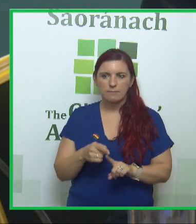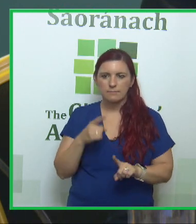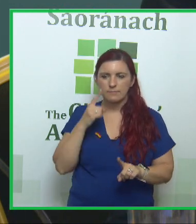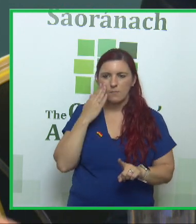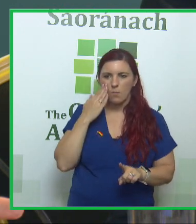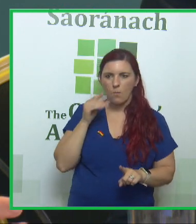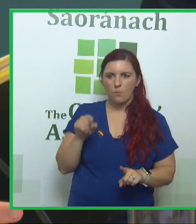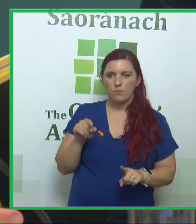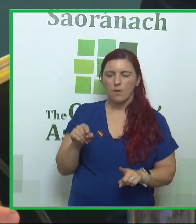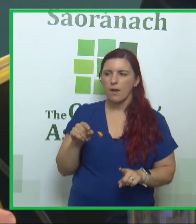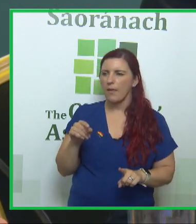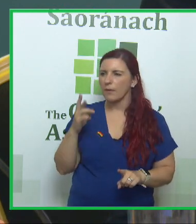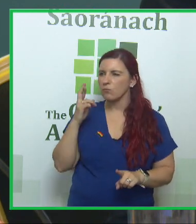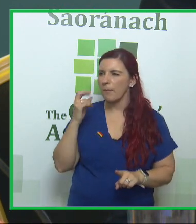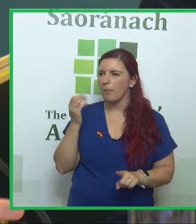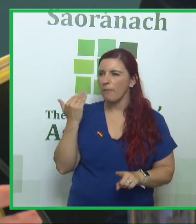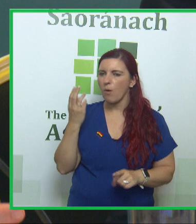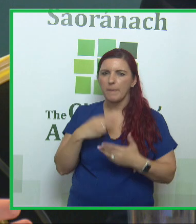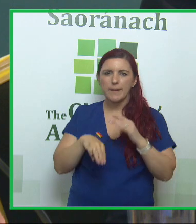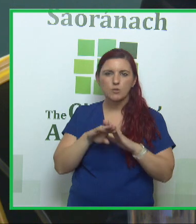minister with responsibility for the